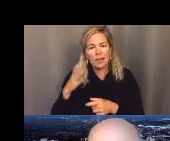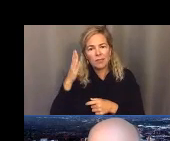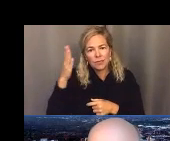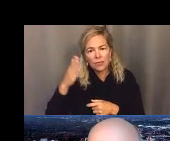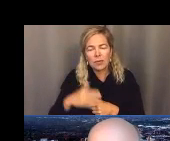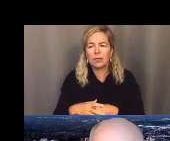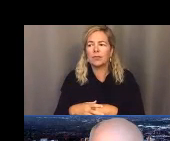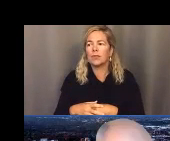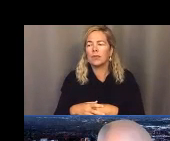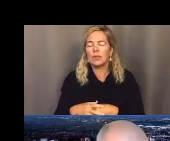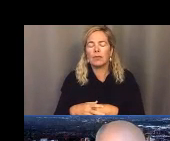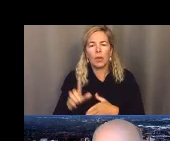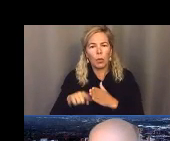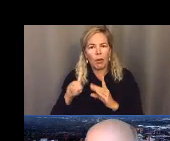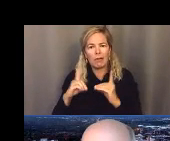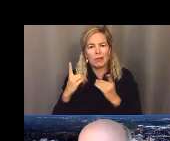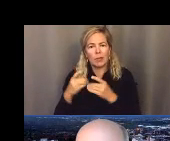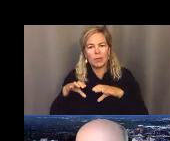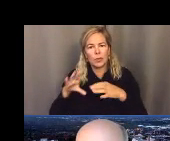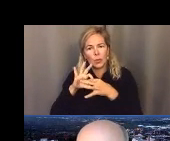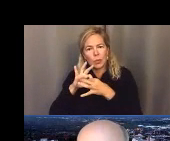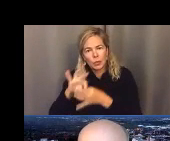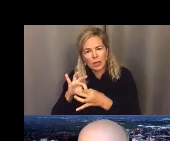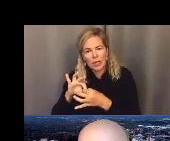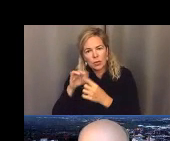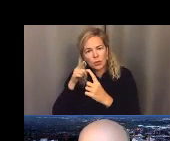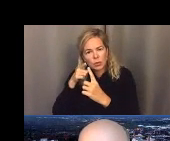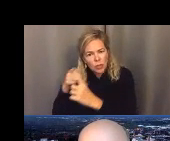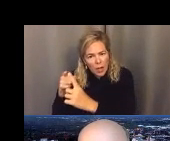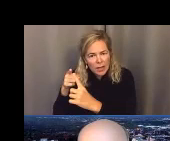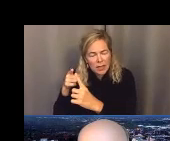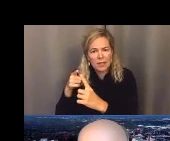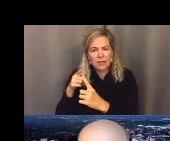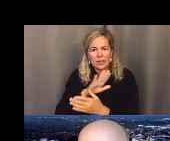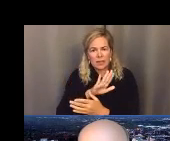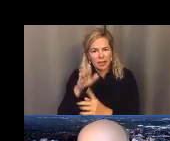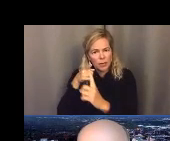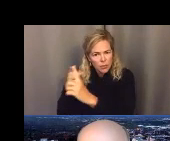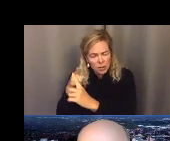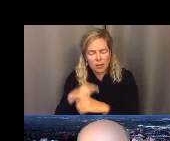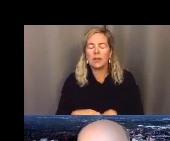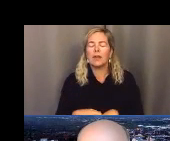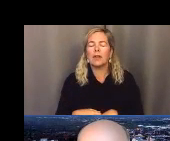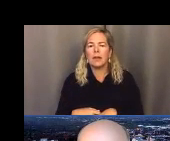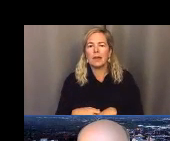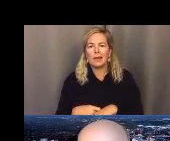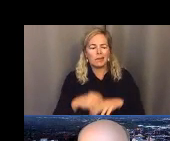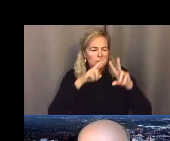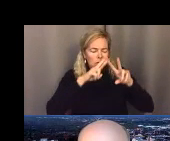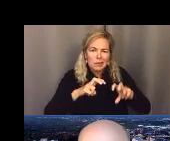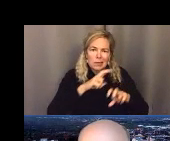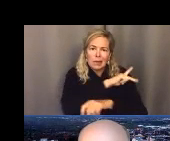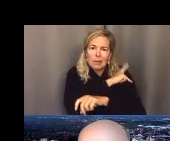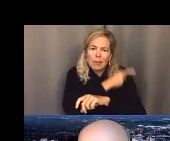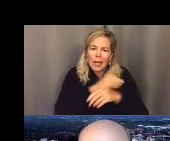what departments are doing with regards to their objectives, their goals and objectives. We're looking at our patient volume,